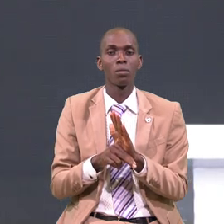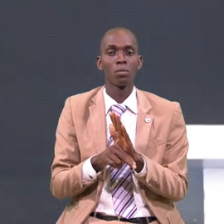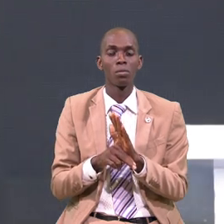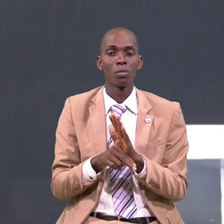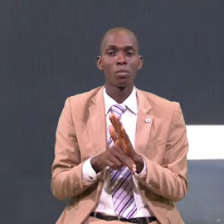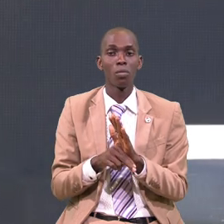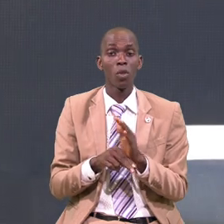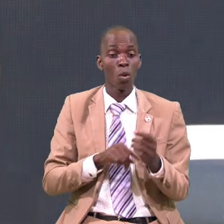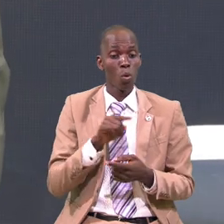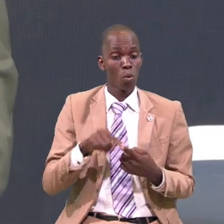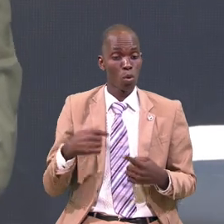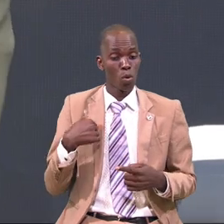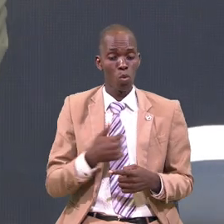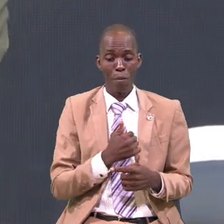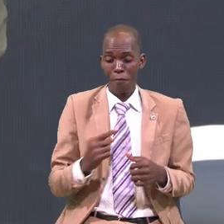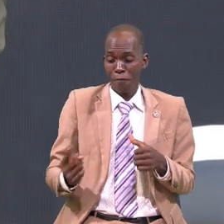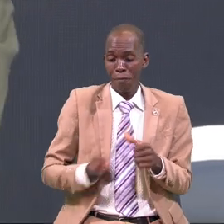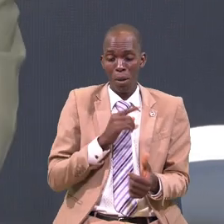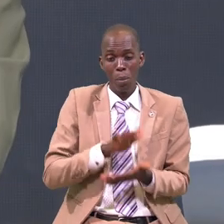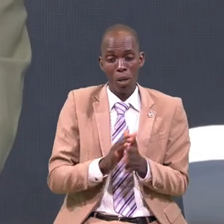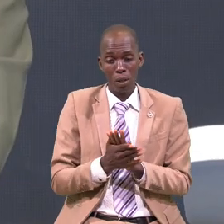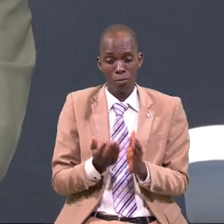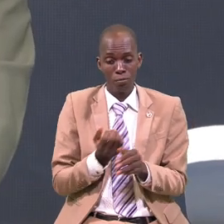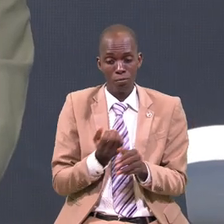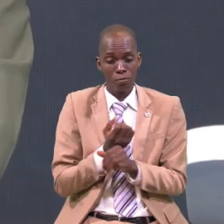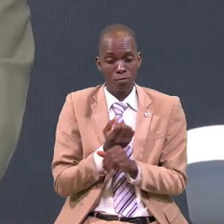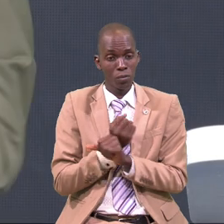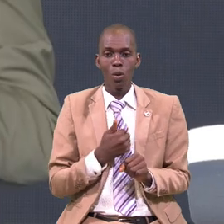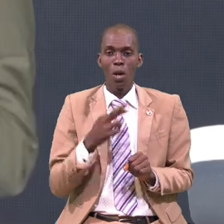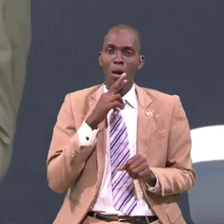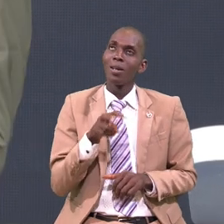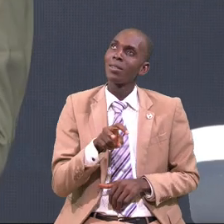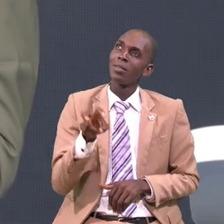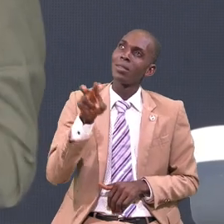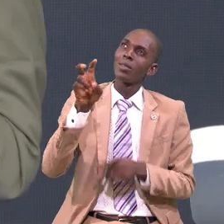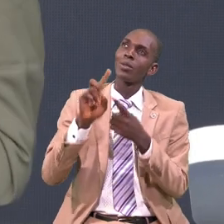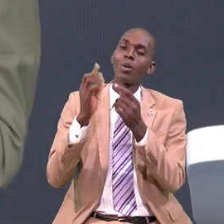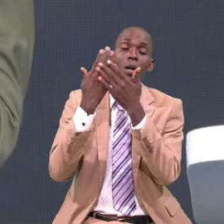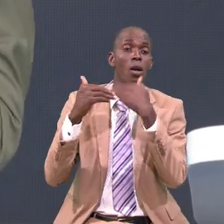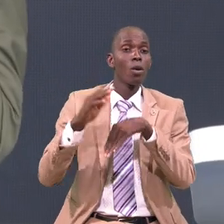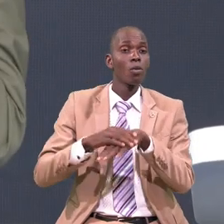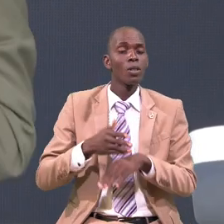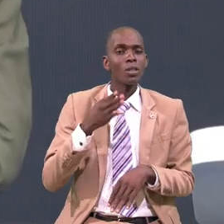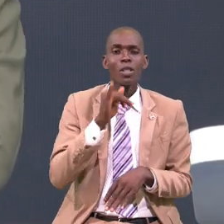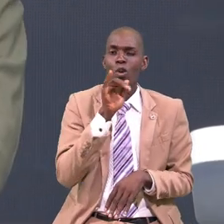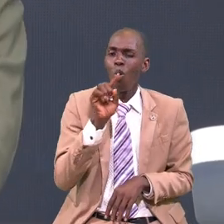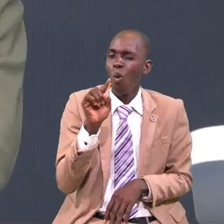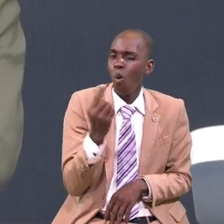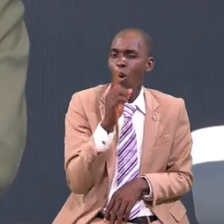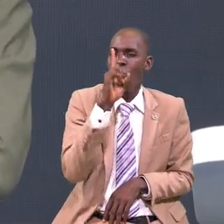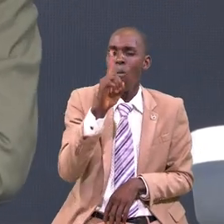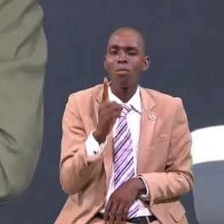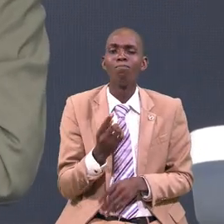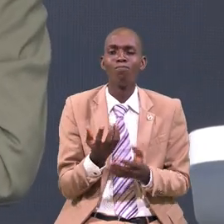When we're born again and we're traveling to heaven, there's only one passion, only one thirst in our